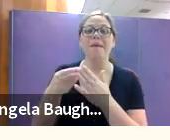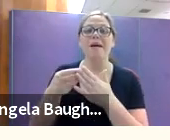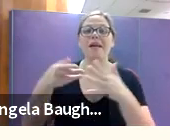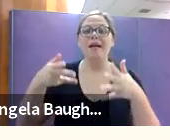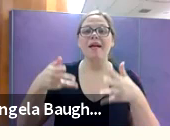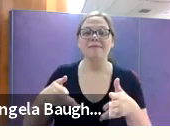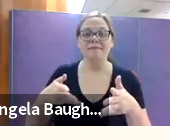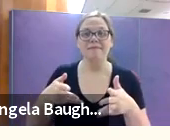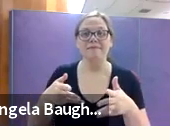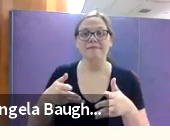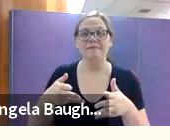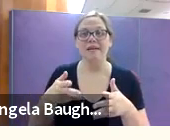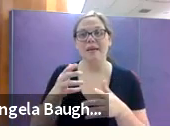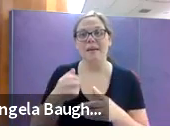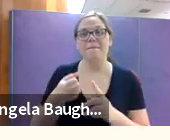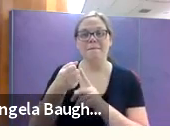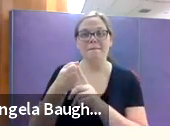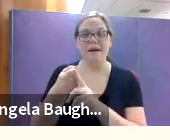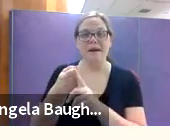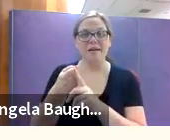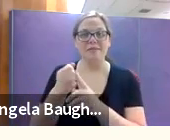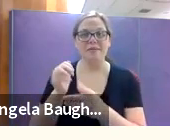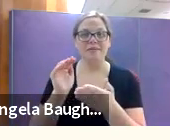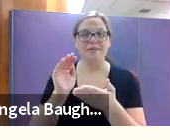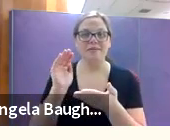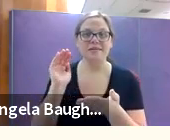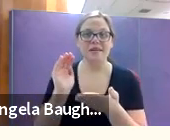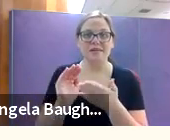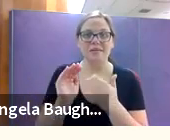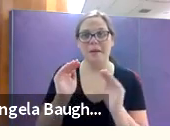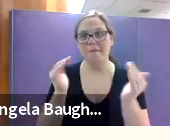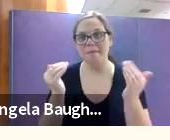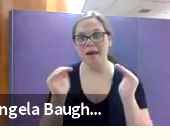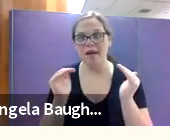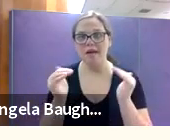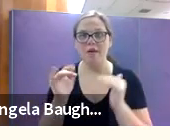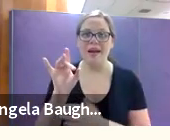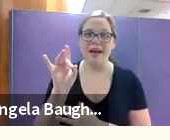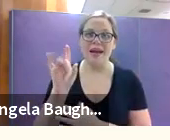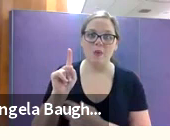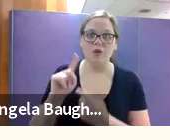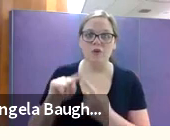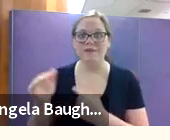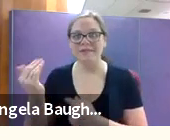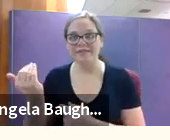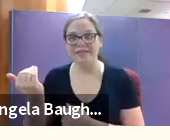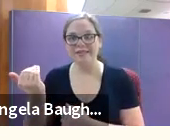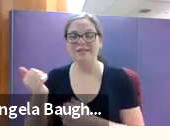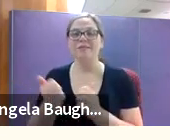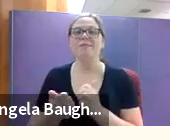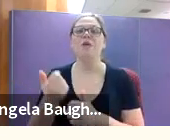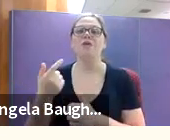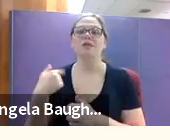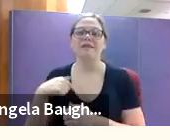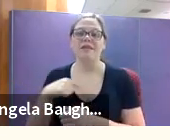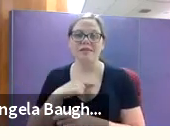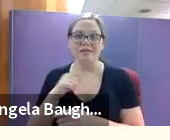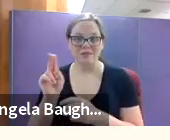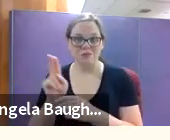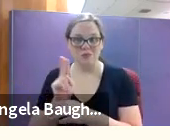So the impact will be lesser than if comparing 81 to 15. And for most of us that use